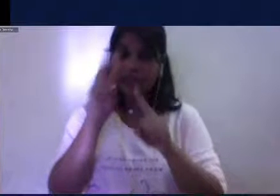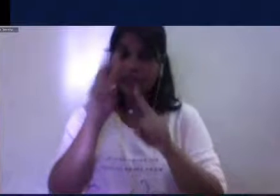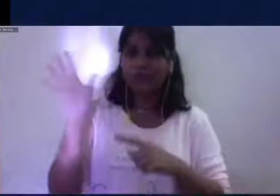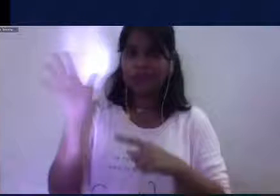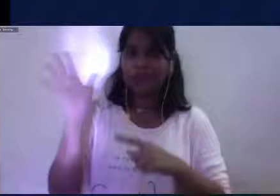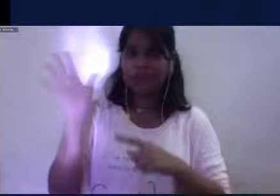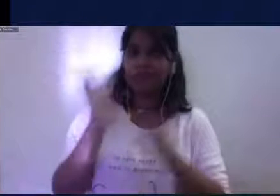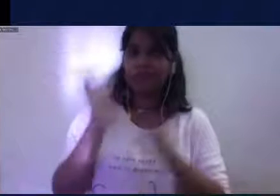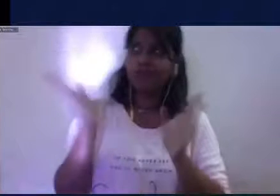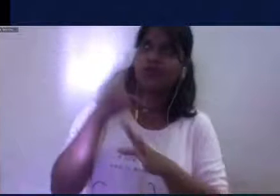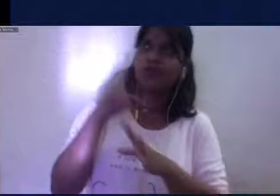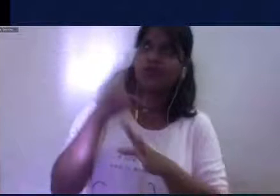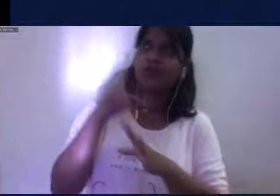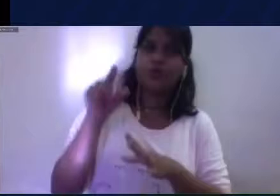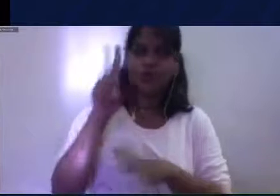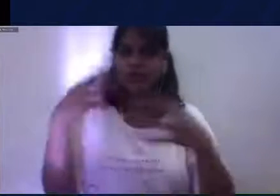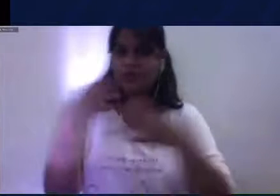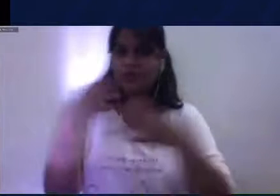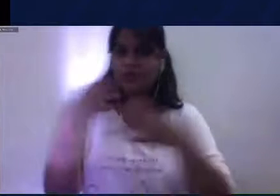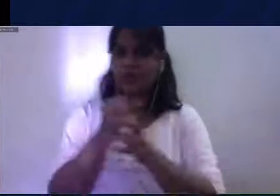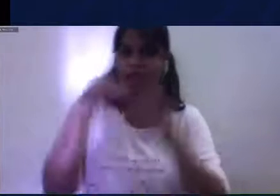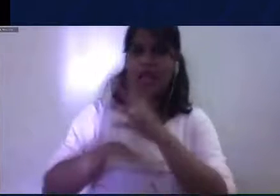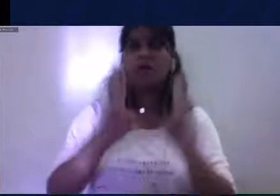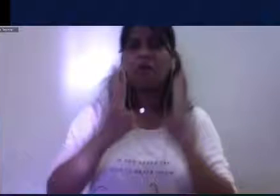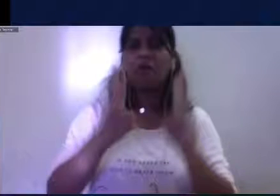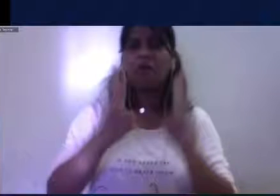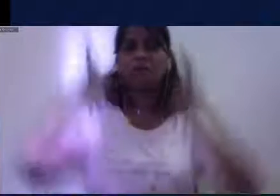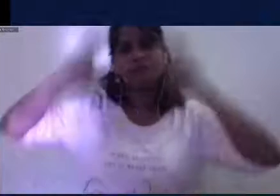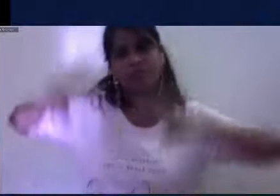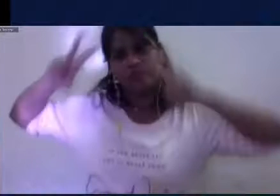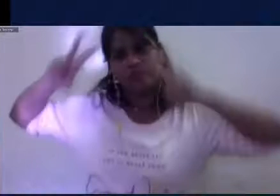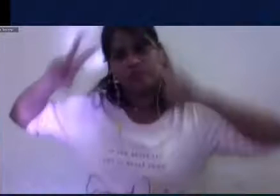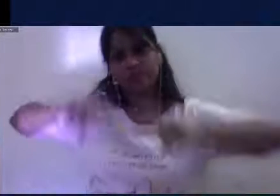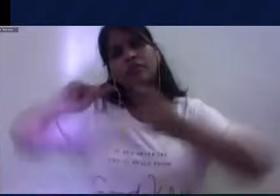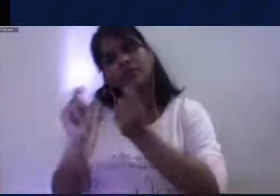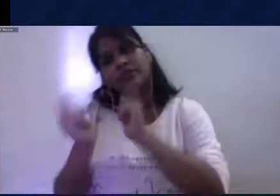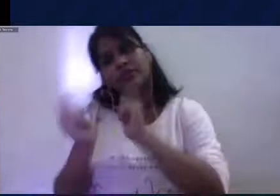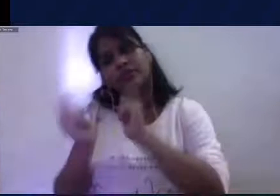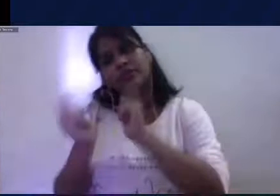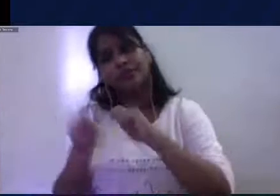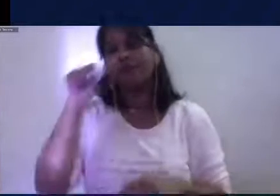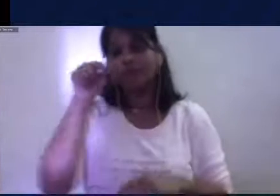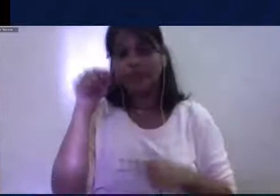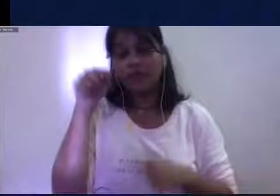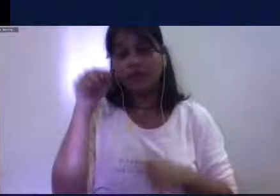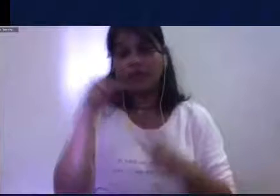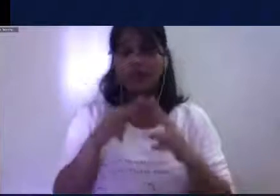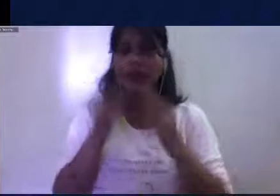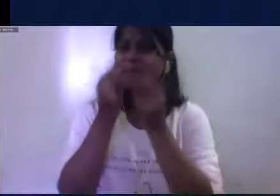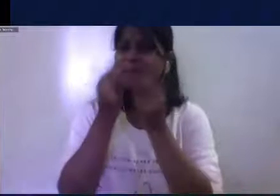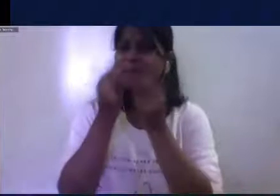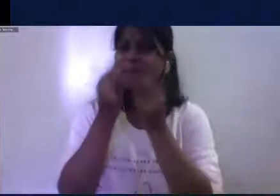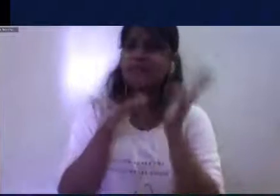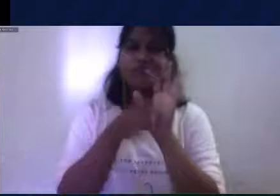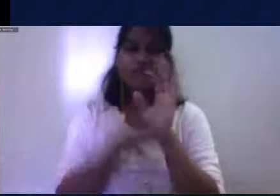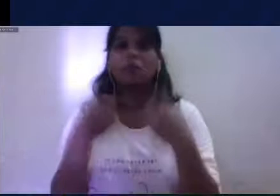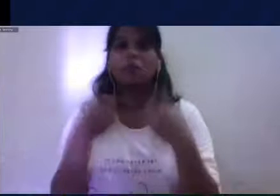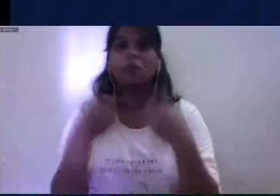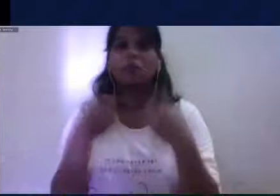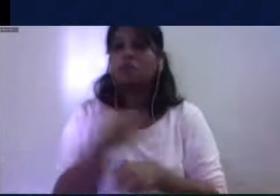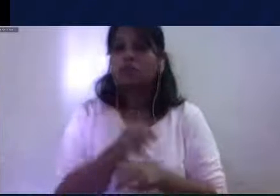It underwent a lot of aesthetic changes later on. But this was a very simple device that they created. It had a simple